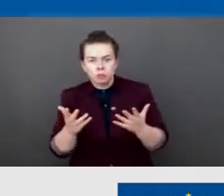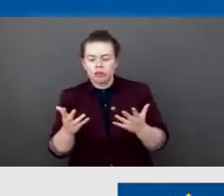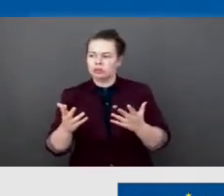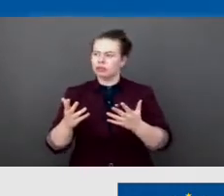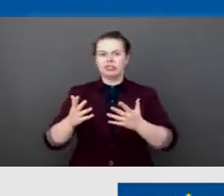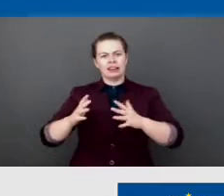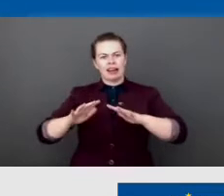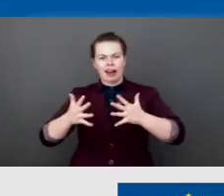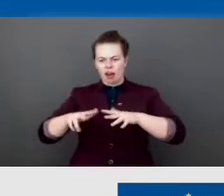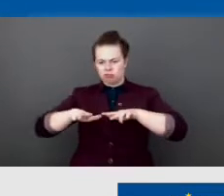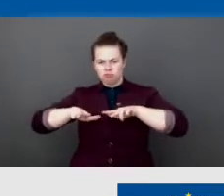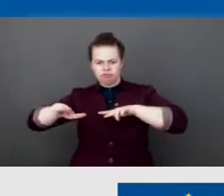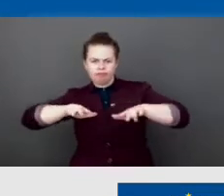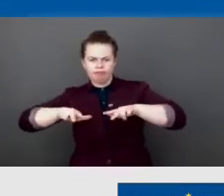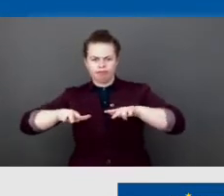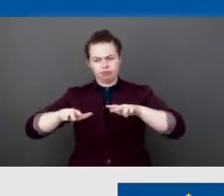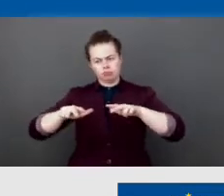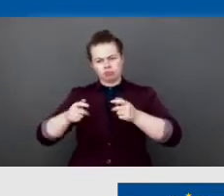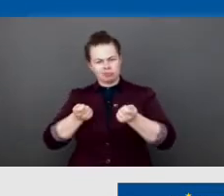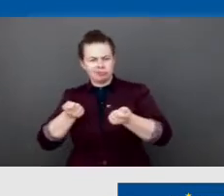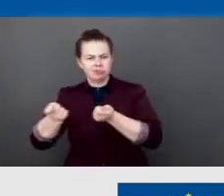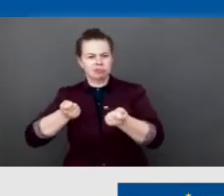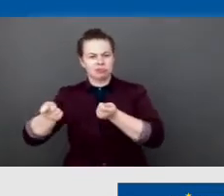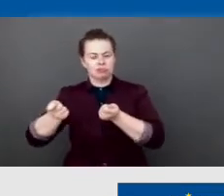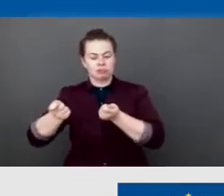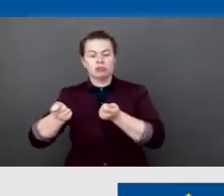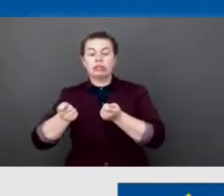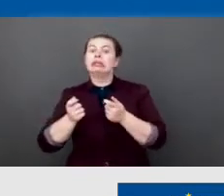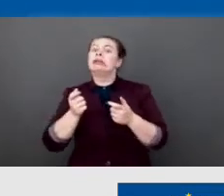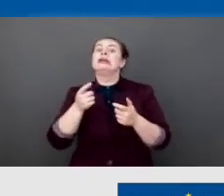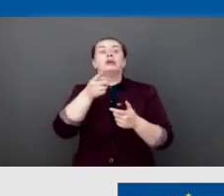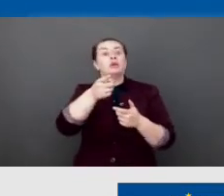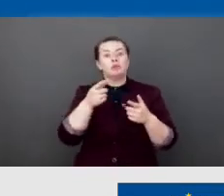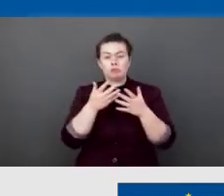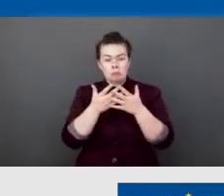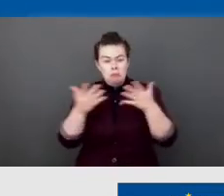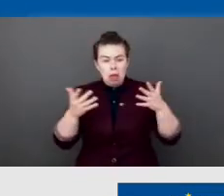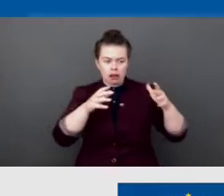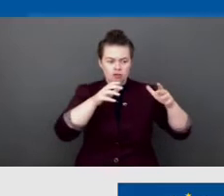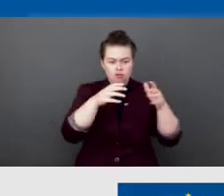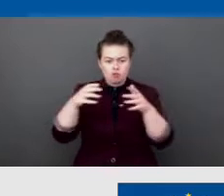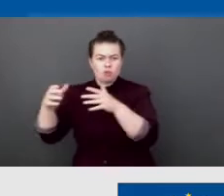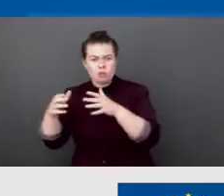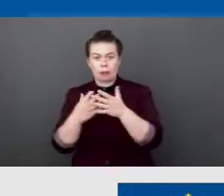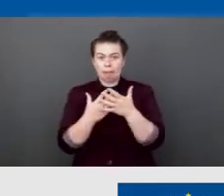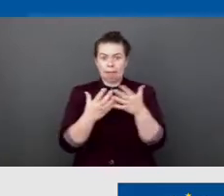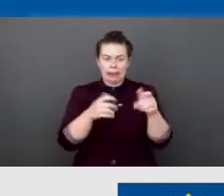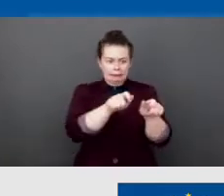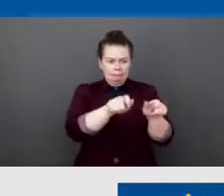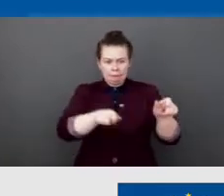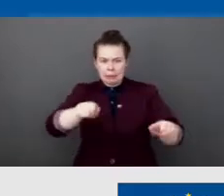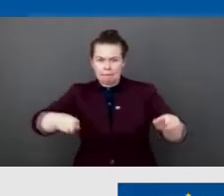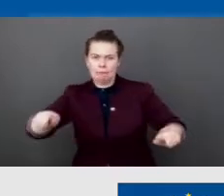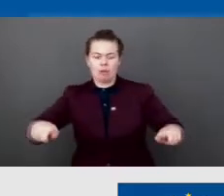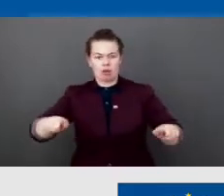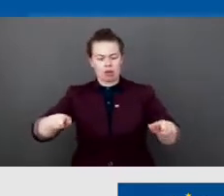other major problem. You need a very robust governance structure. You have a large number of different participants